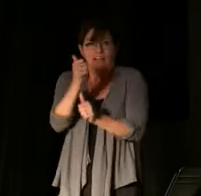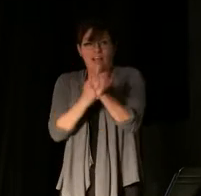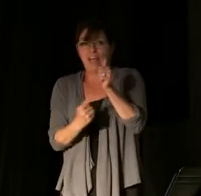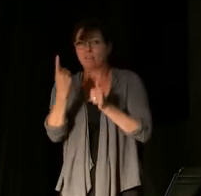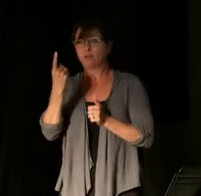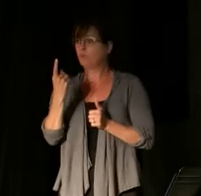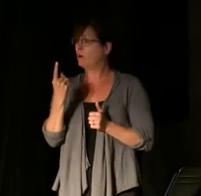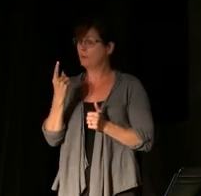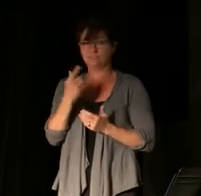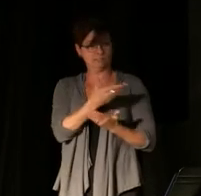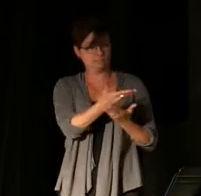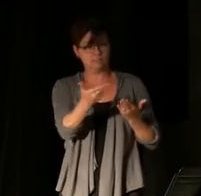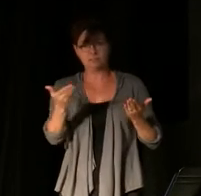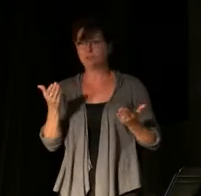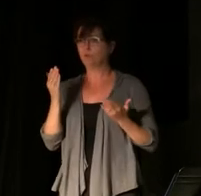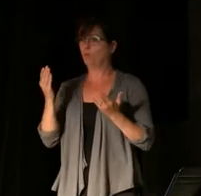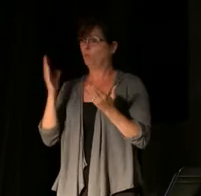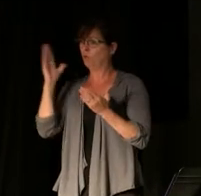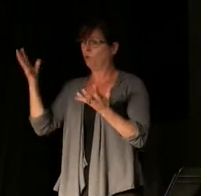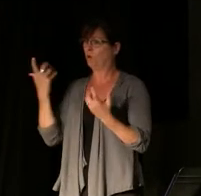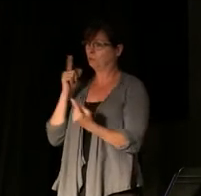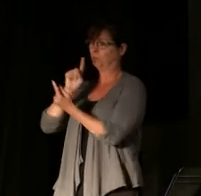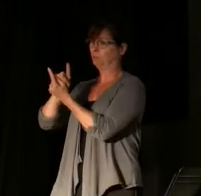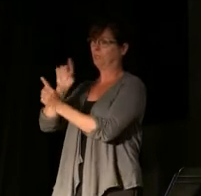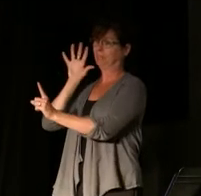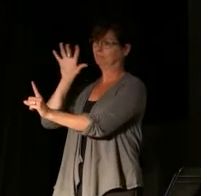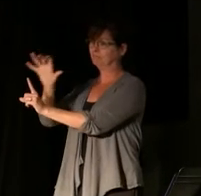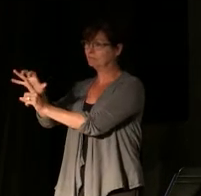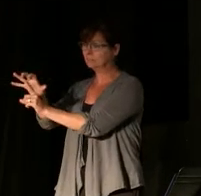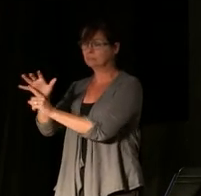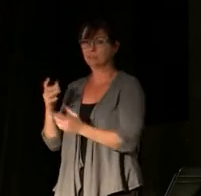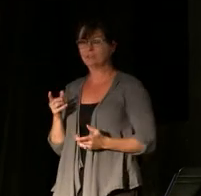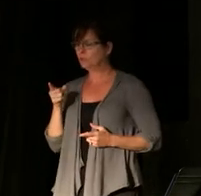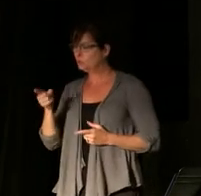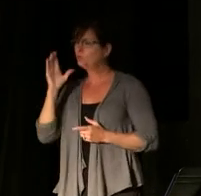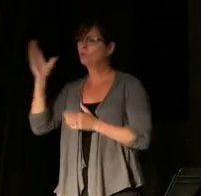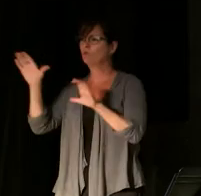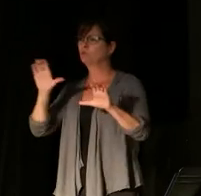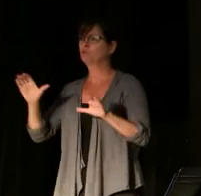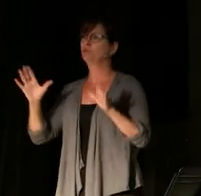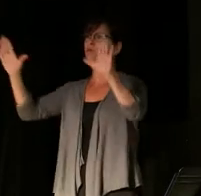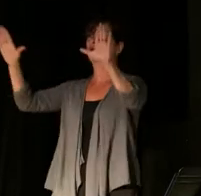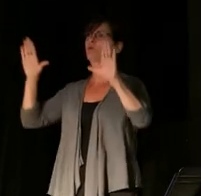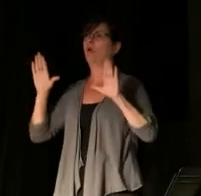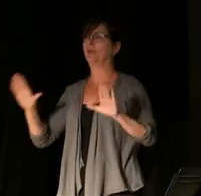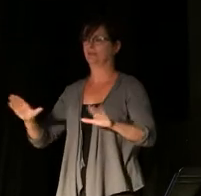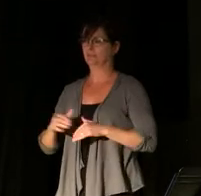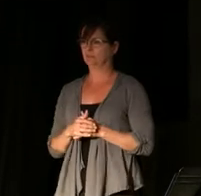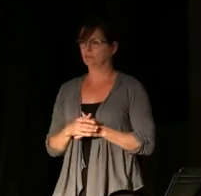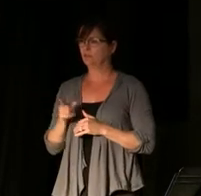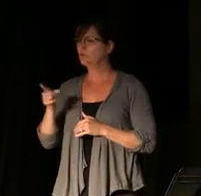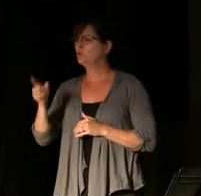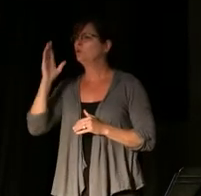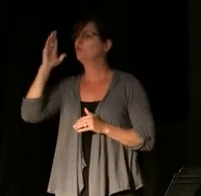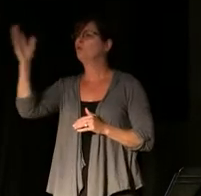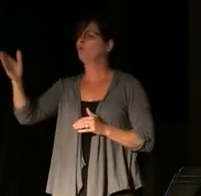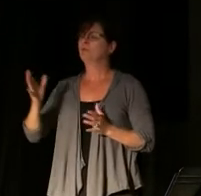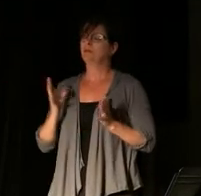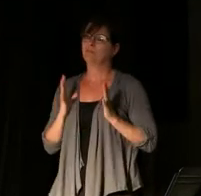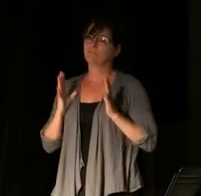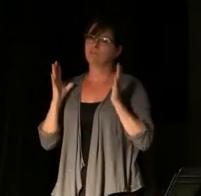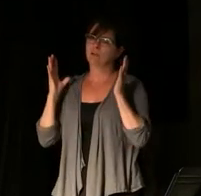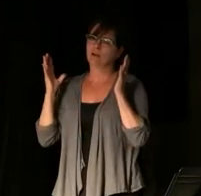is going to want to meet you. You're going to do just great. You'll be